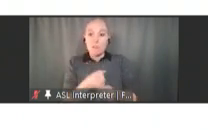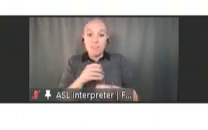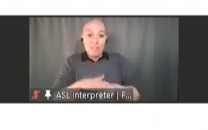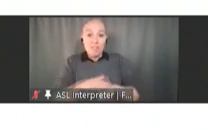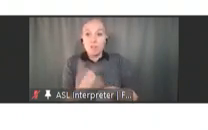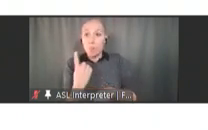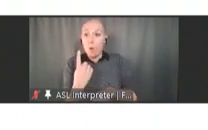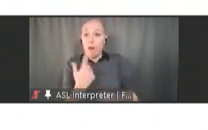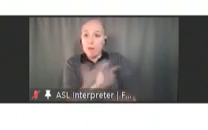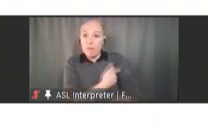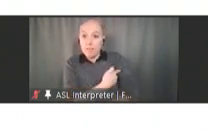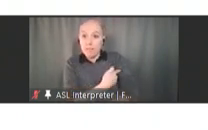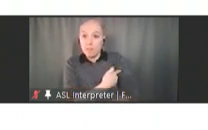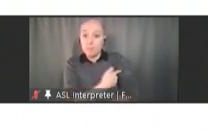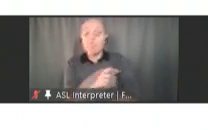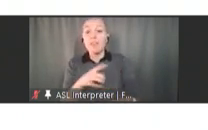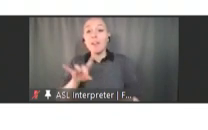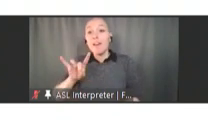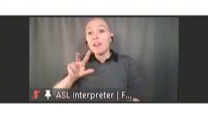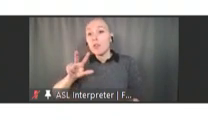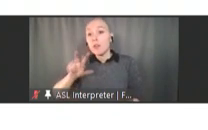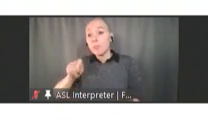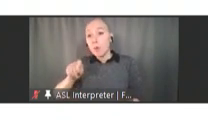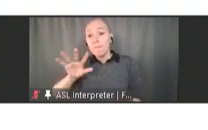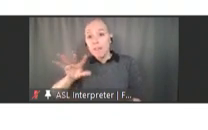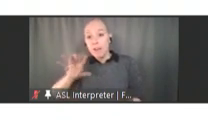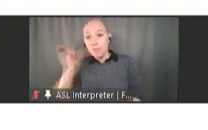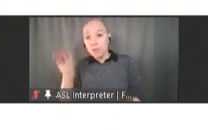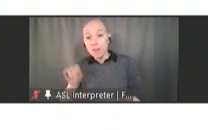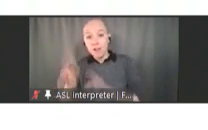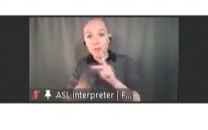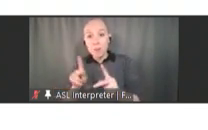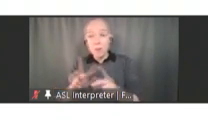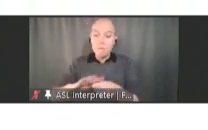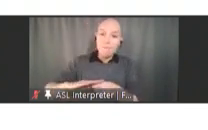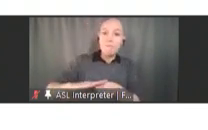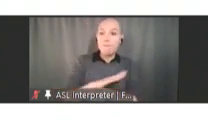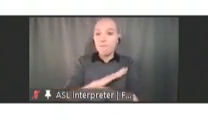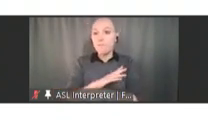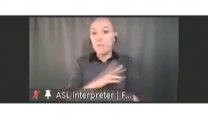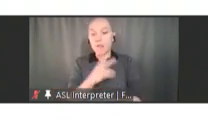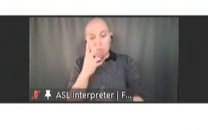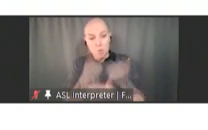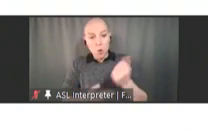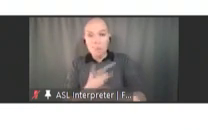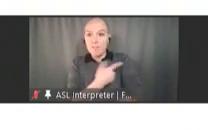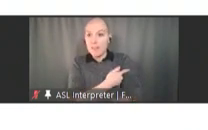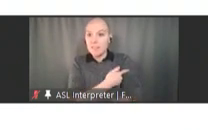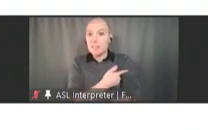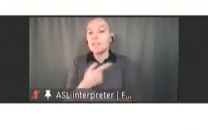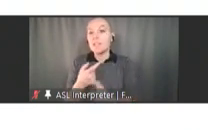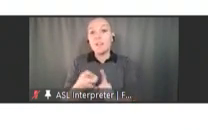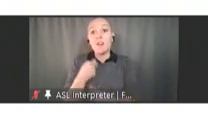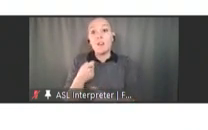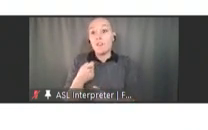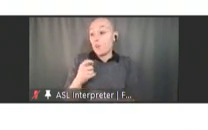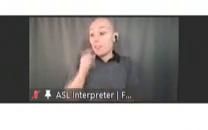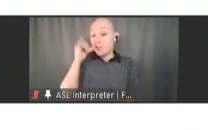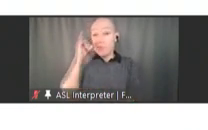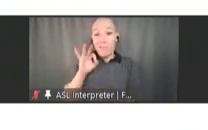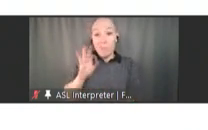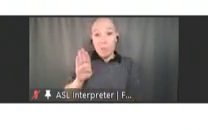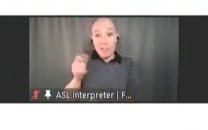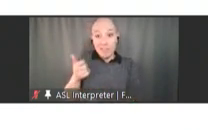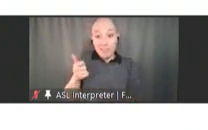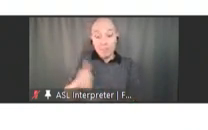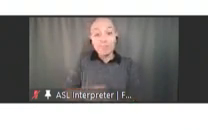and 83.5% fully vaccinated as of yesterday, February 10th. As the COVID-19 pandemic evolves, the